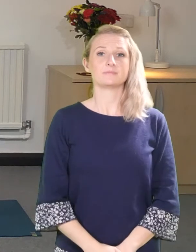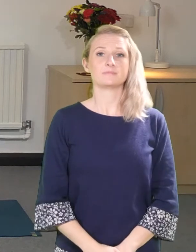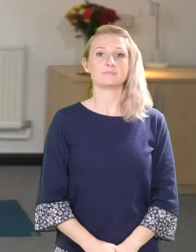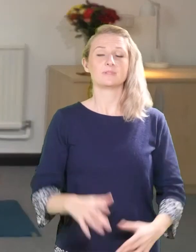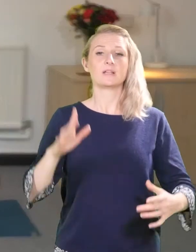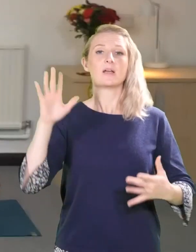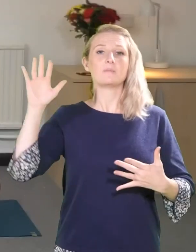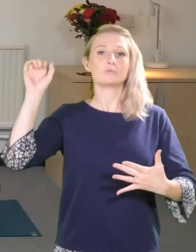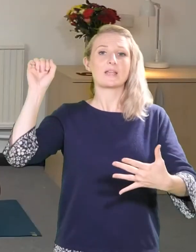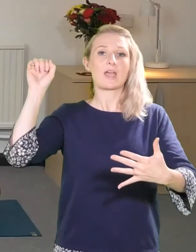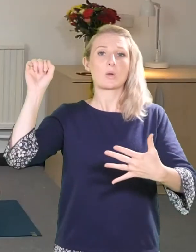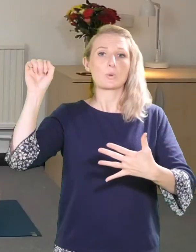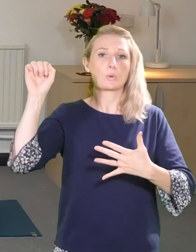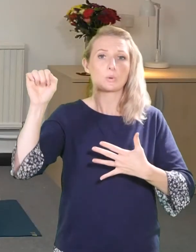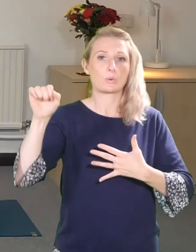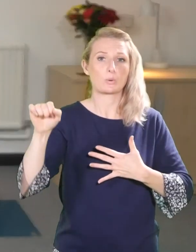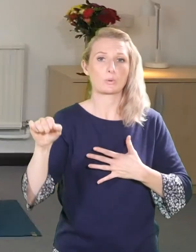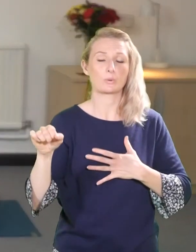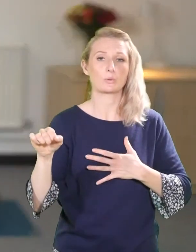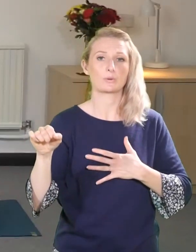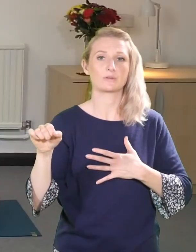Breathing out, come down.